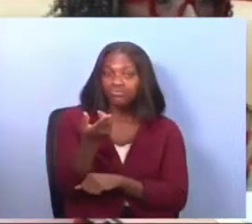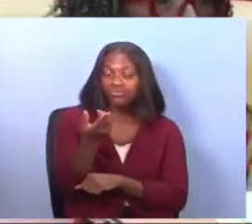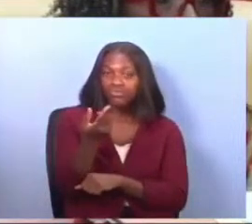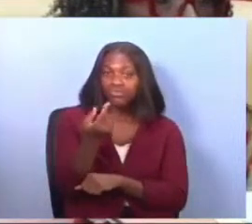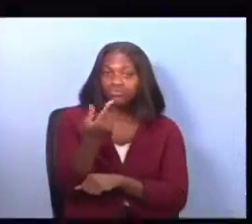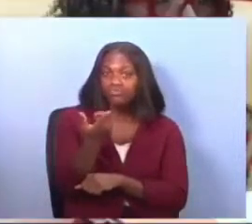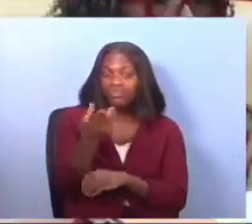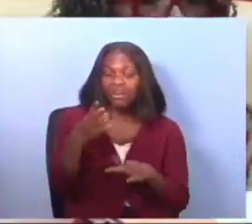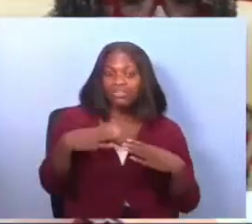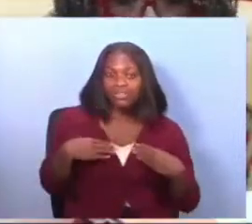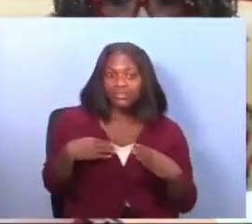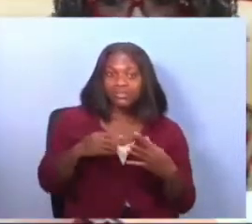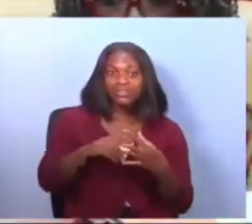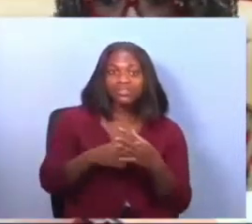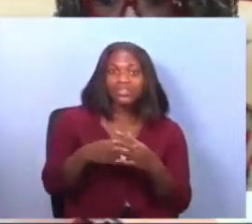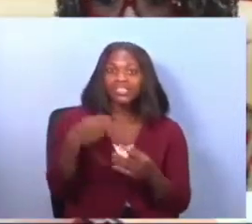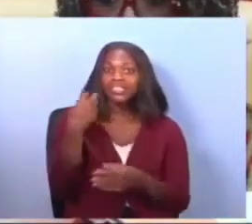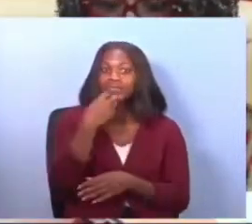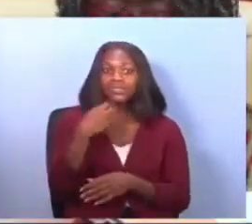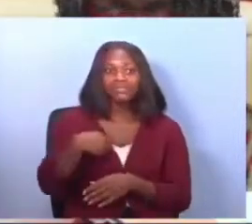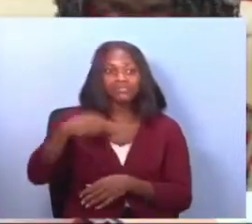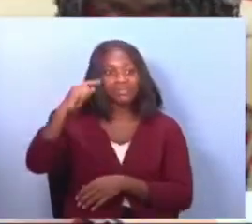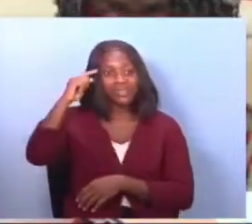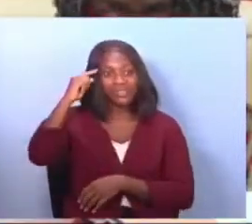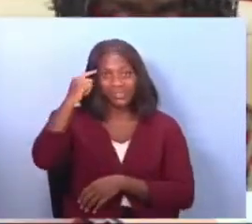speak. I think that